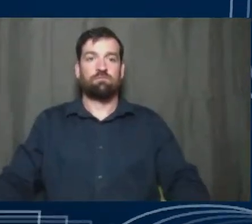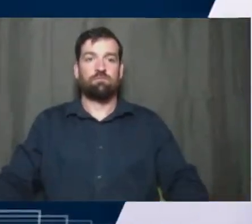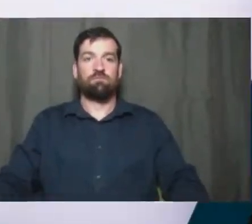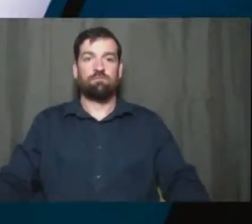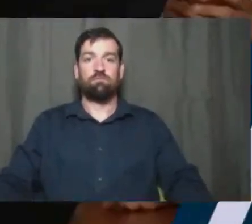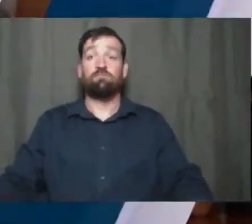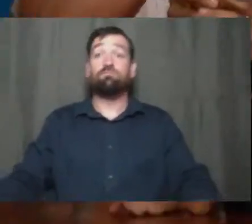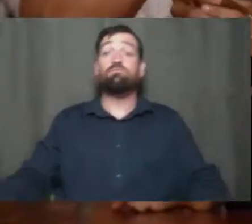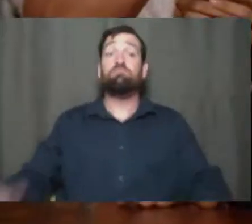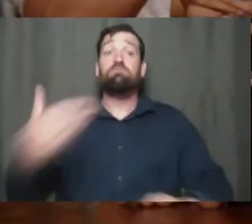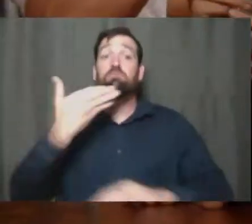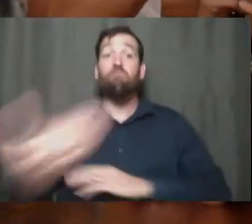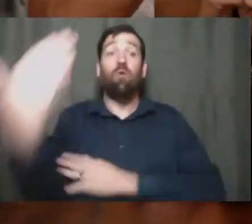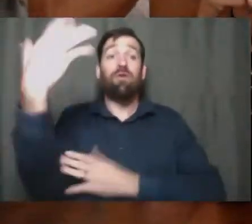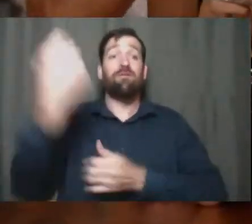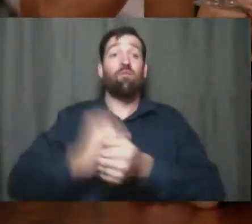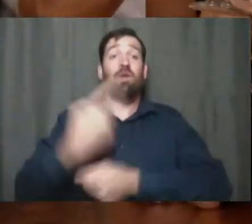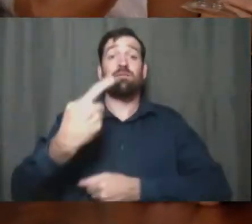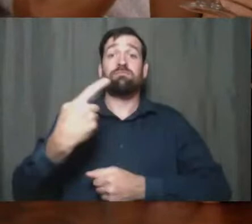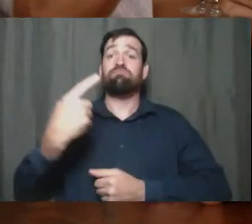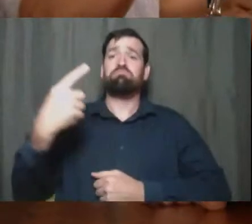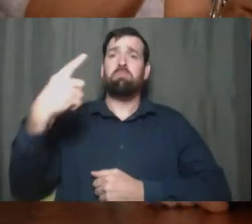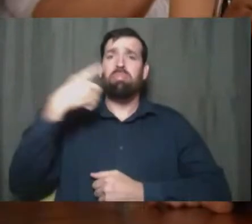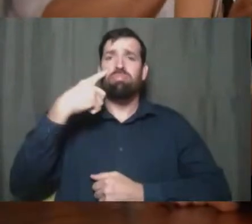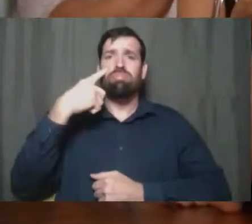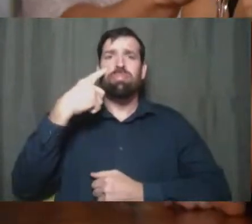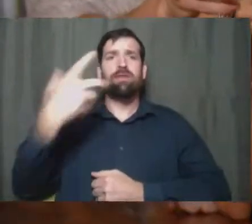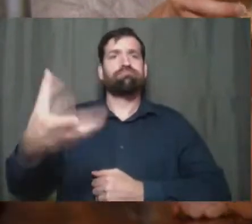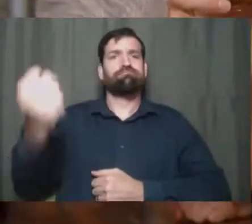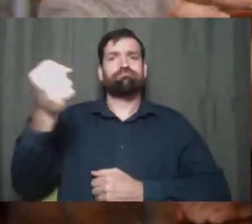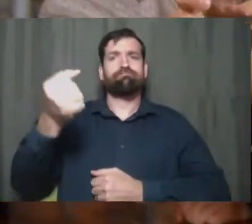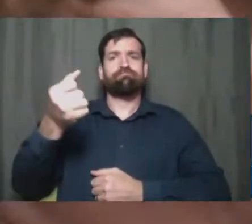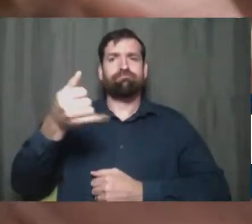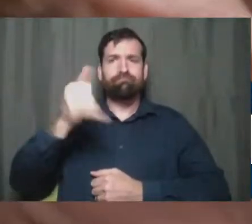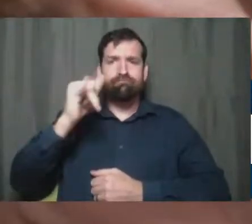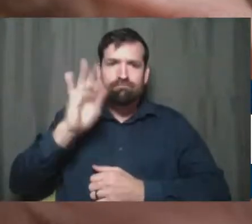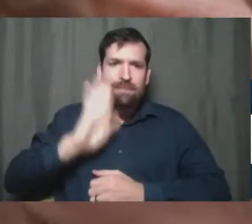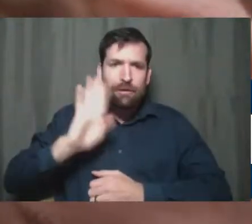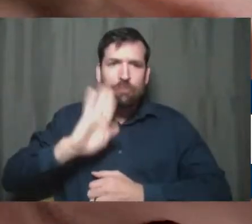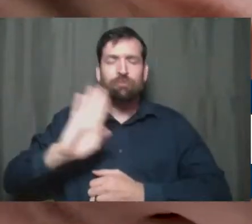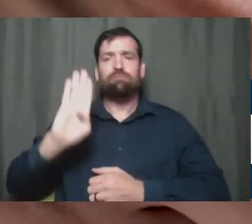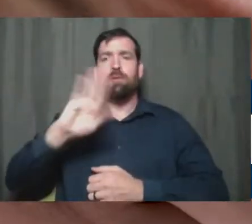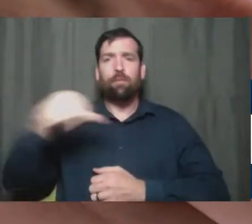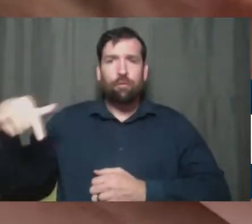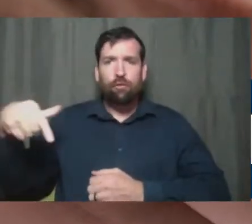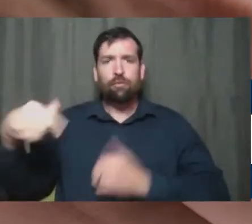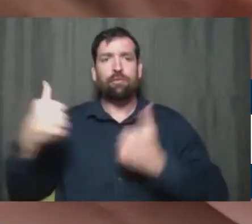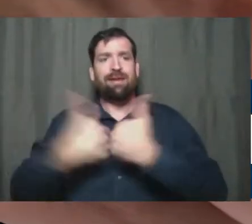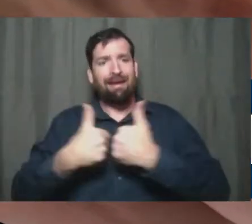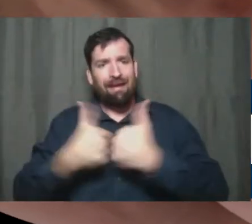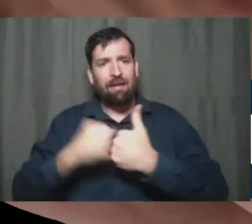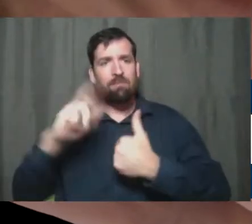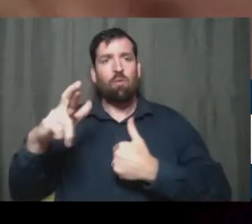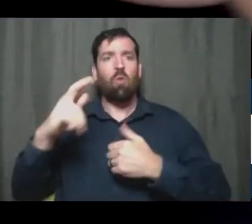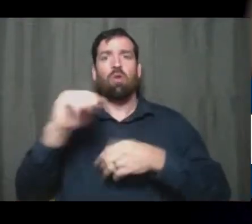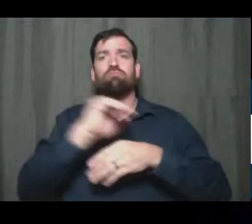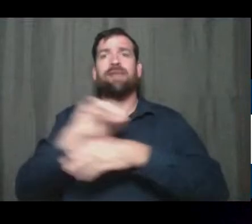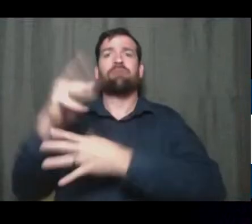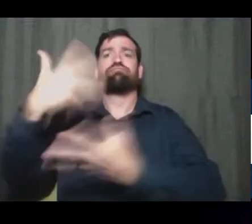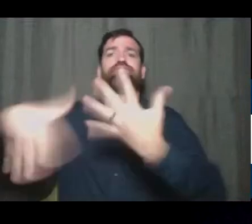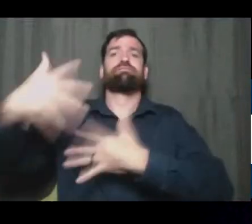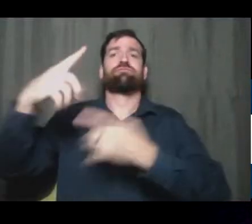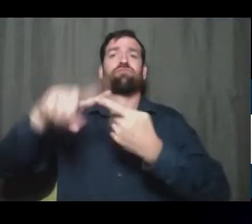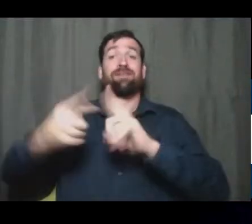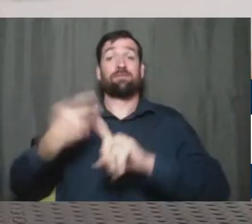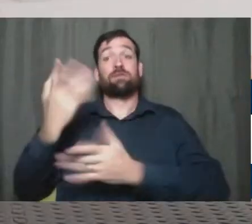Good morning, everyone. When you think of grabbing a beer, you think of a ball game, a barbecue, or maybe a night out with friends. Well, now some are using beer